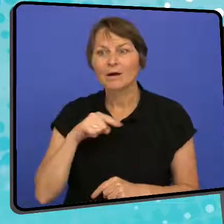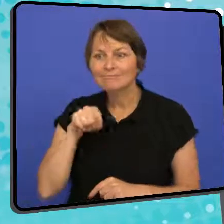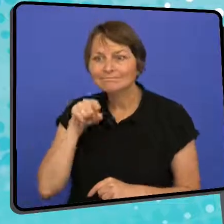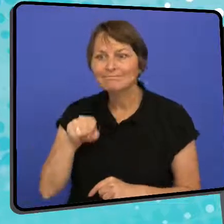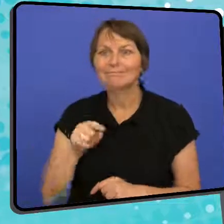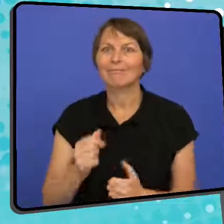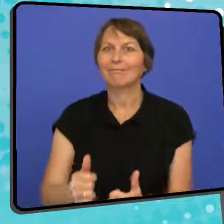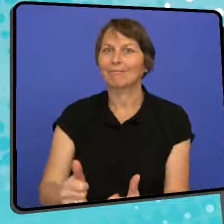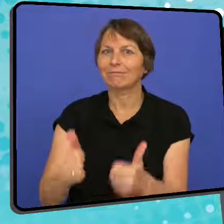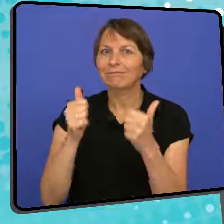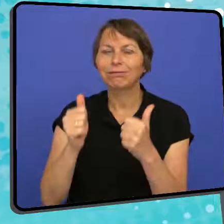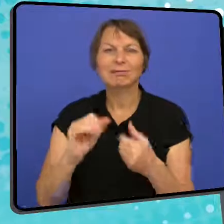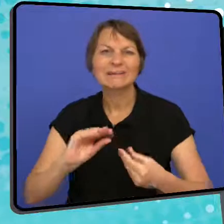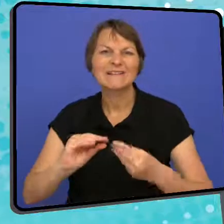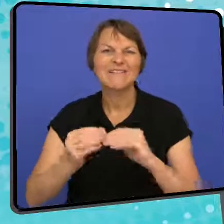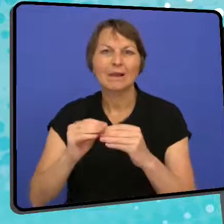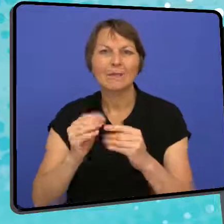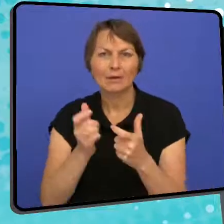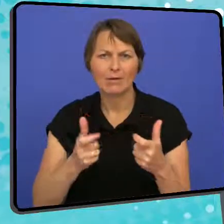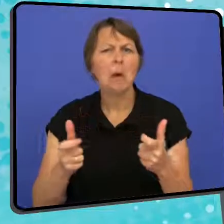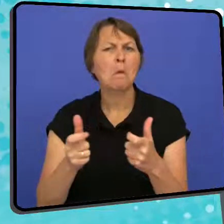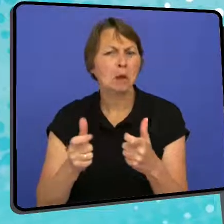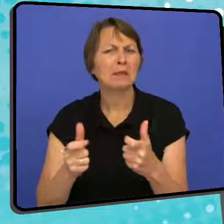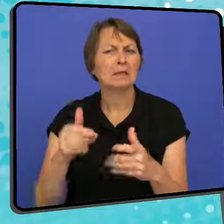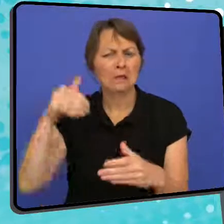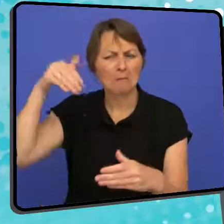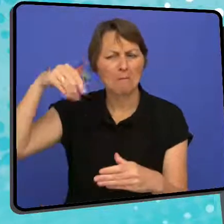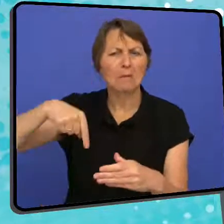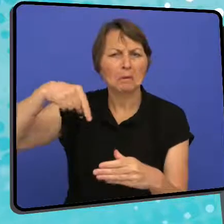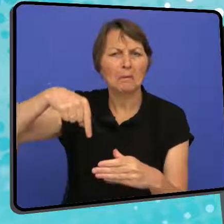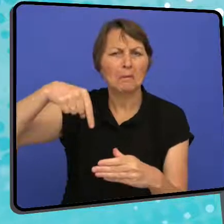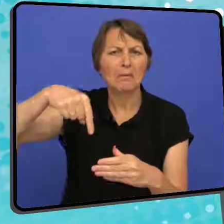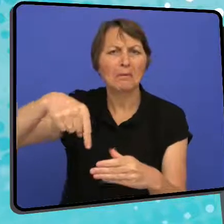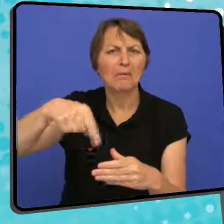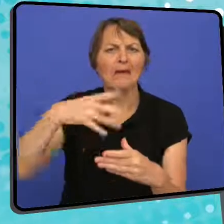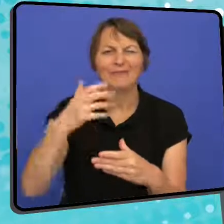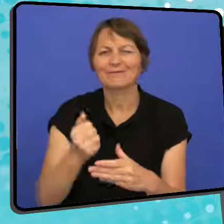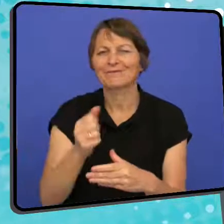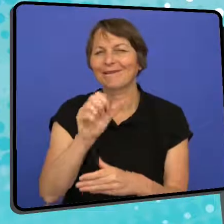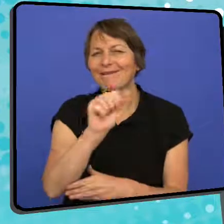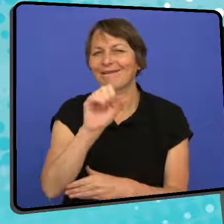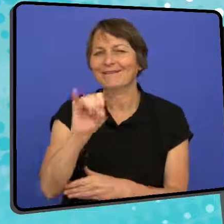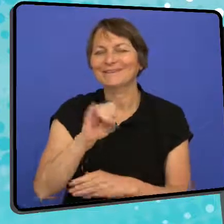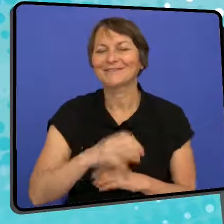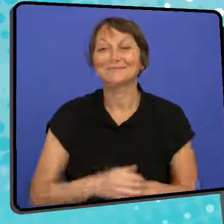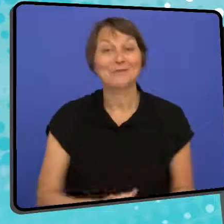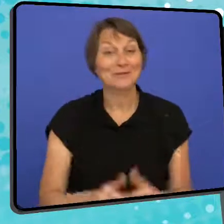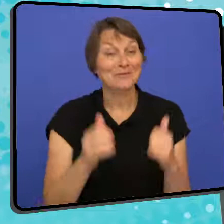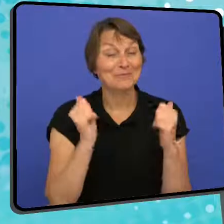it's very likely that they're going to have AI sessions in them now, which is exciting. Absolutely.